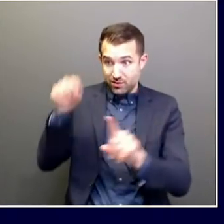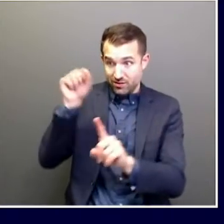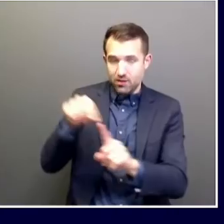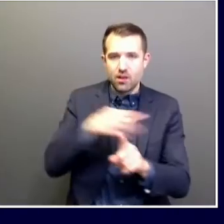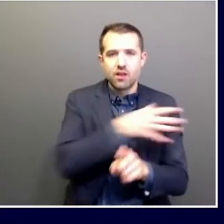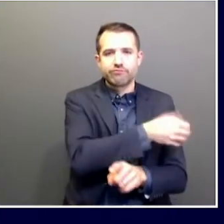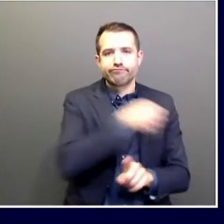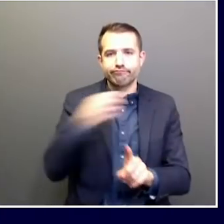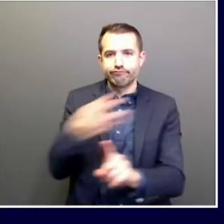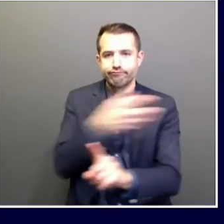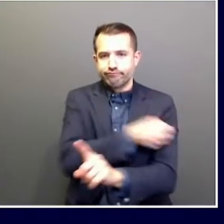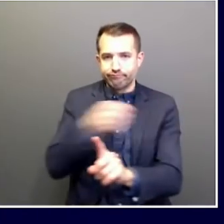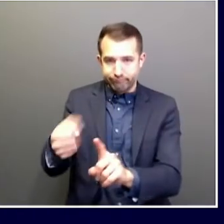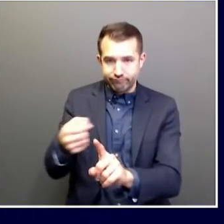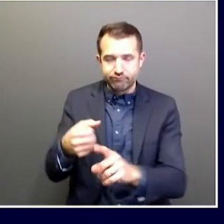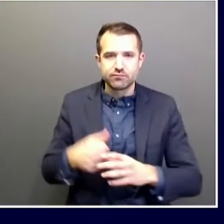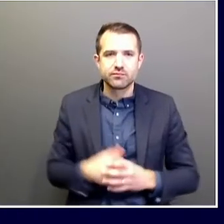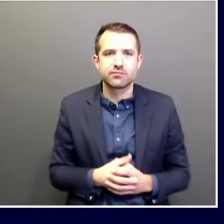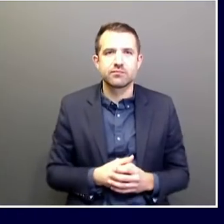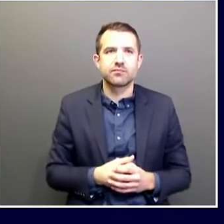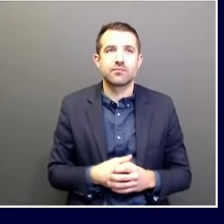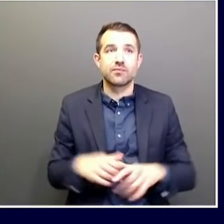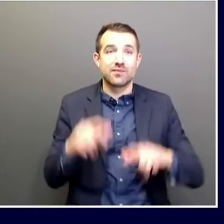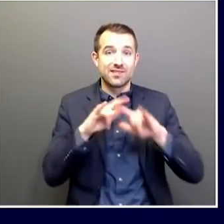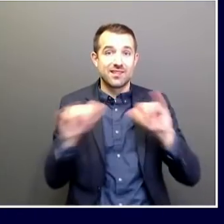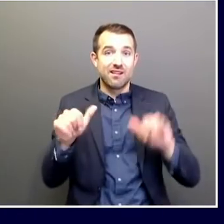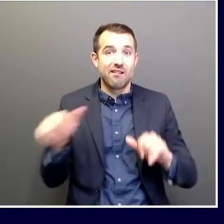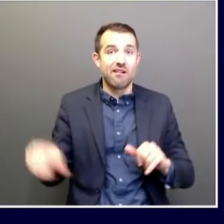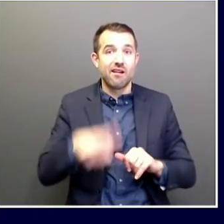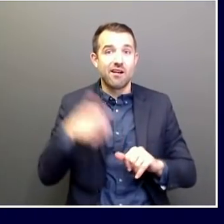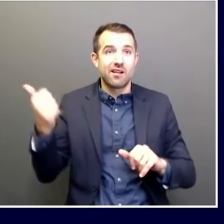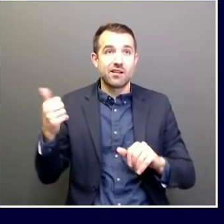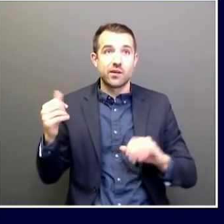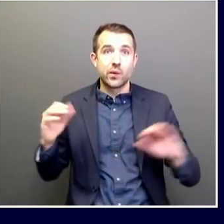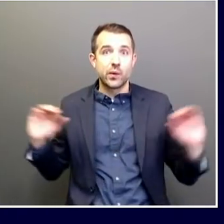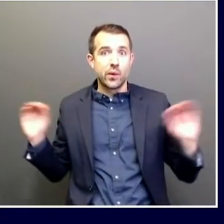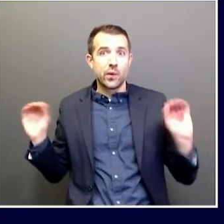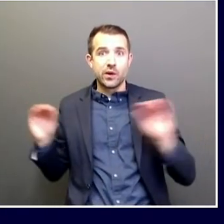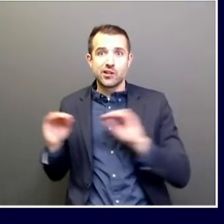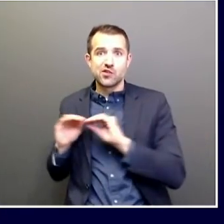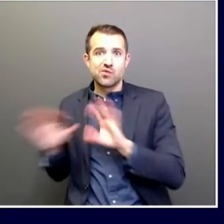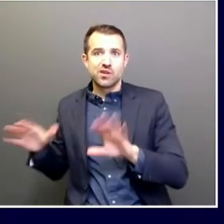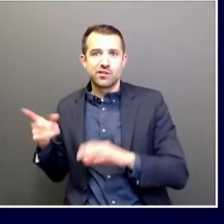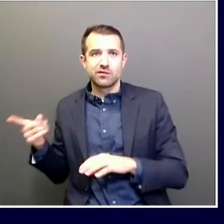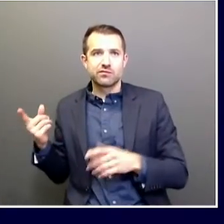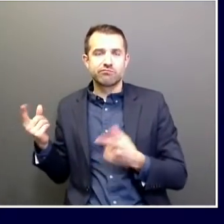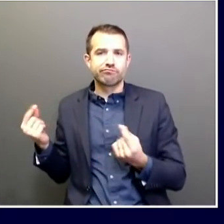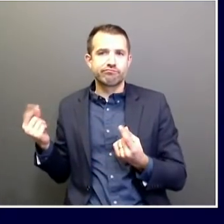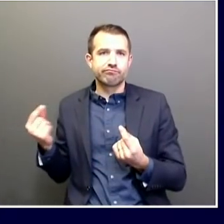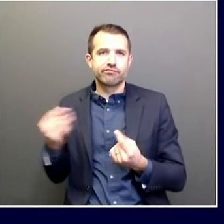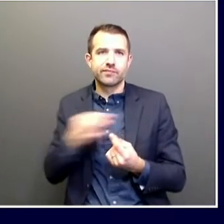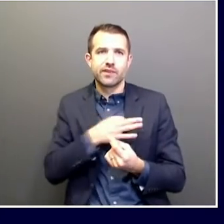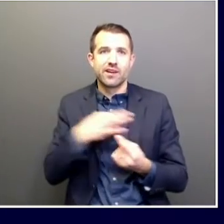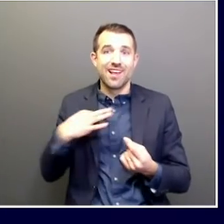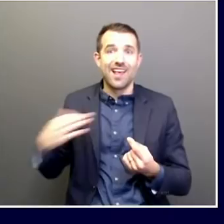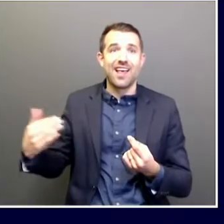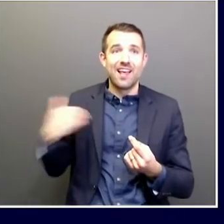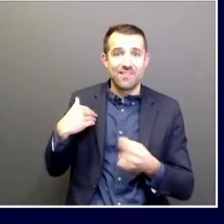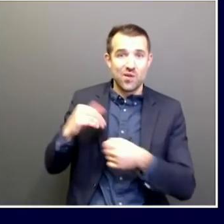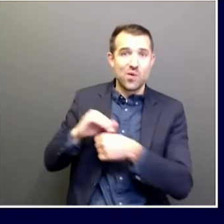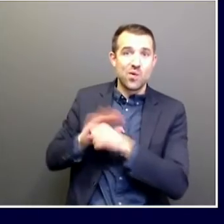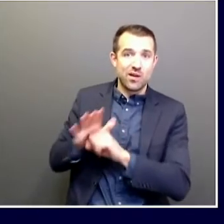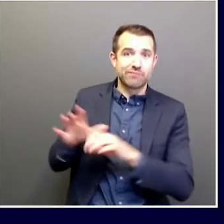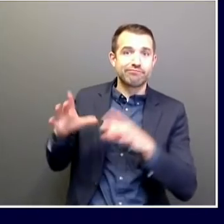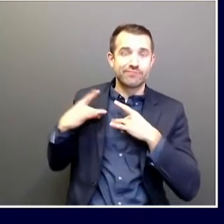can help facilities that may not have an outbreak, but have people with COVID-19 or not able to treat people with